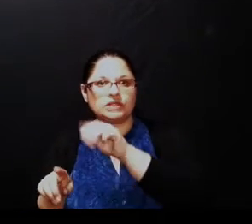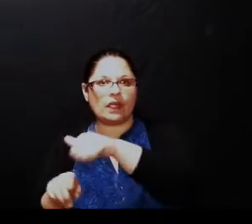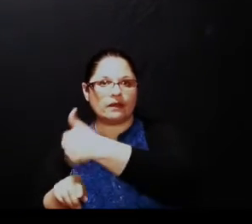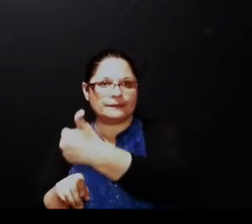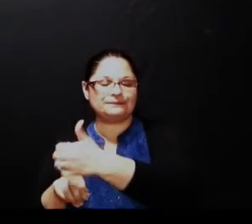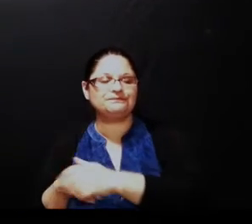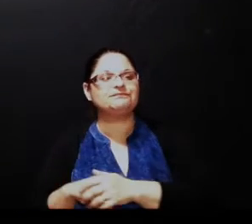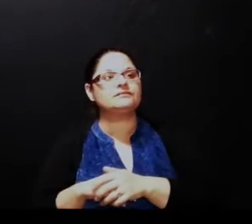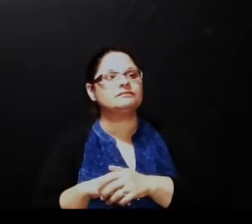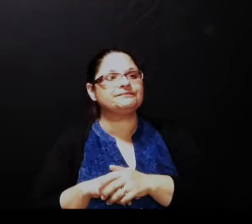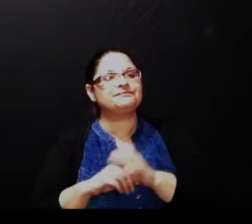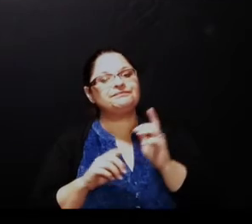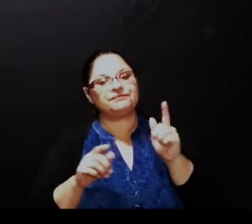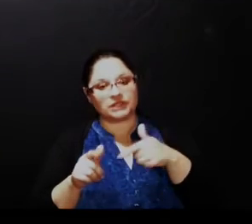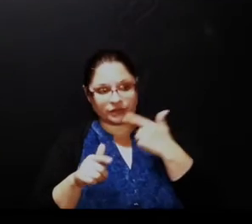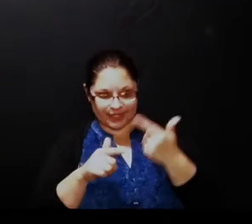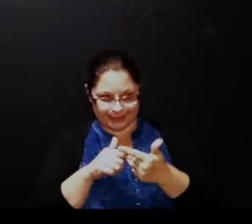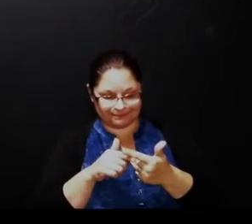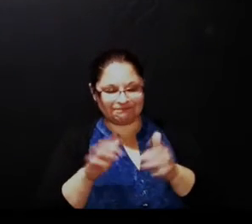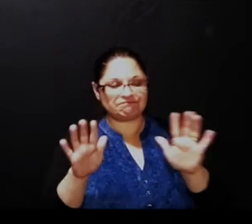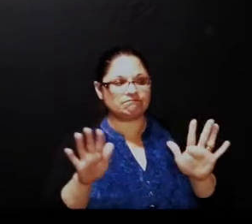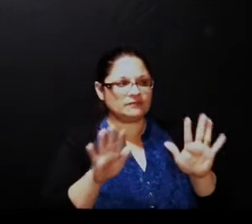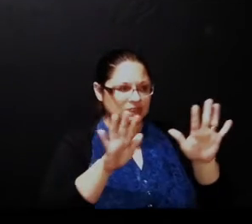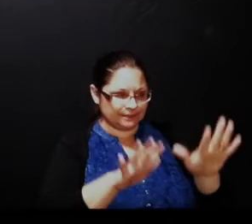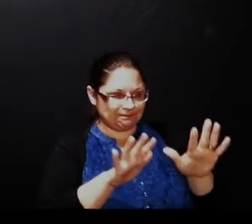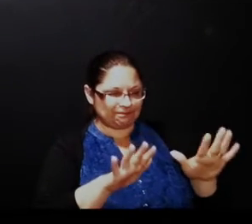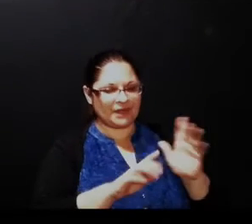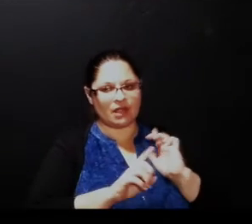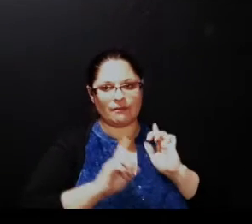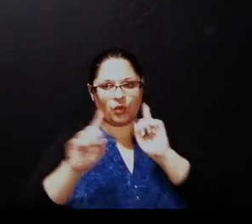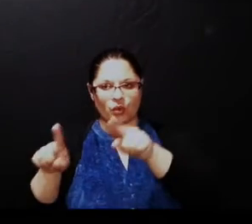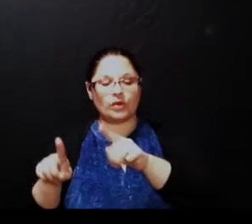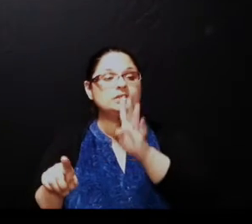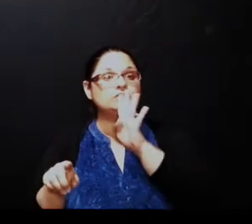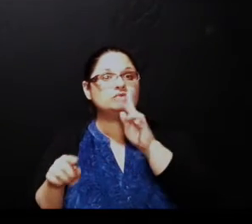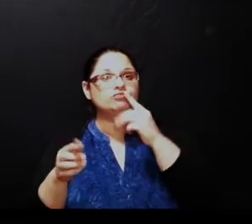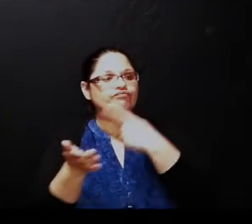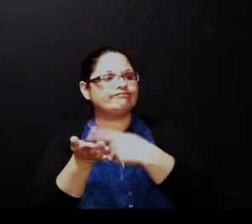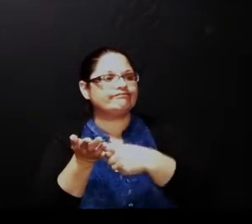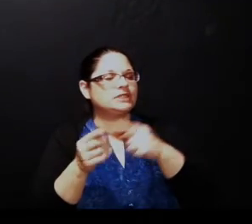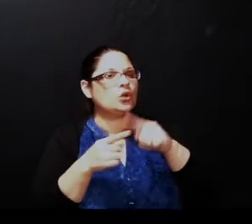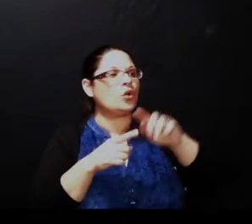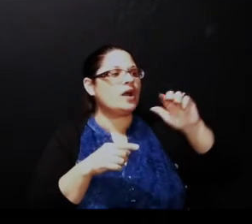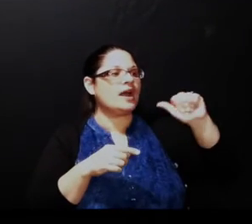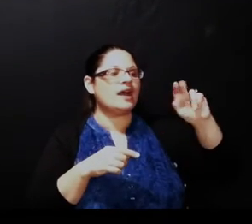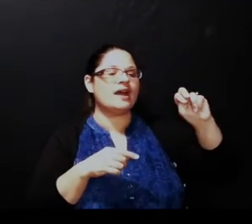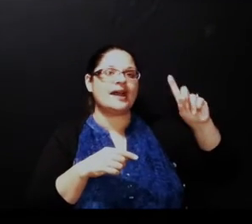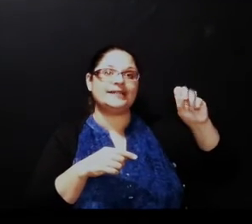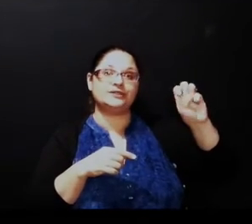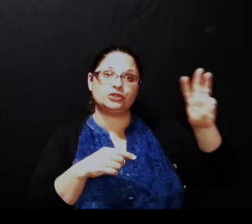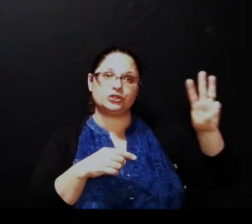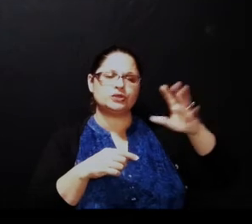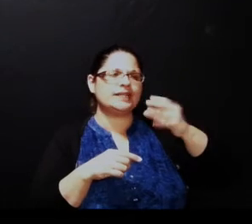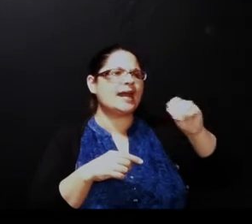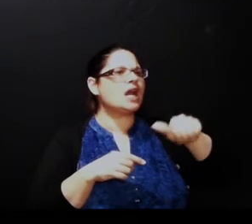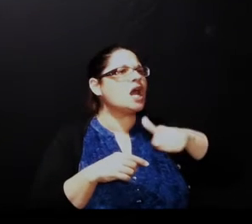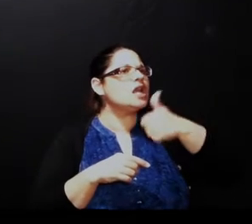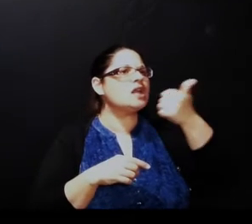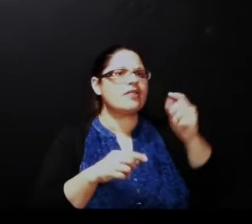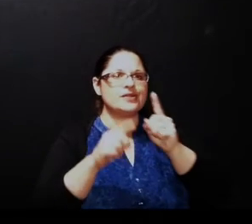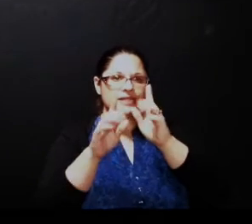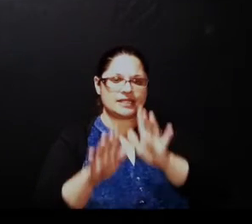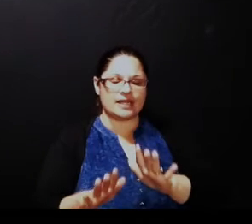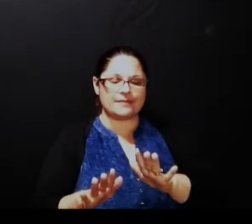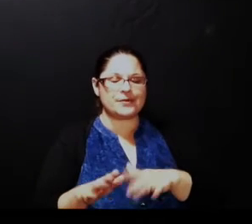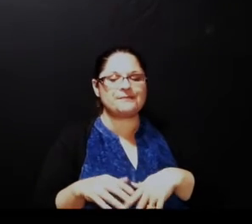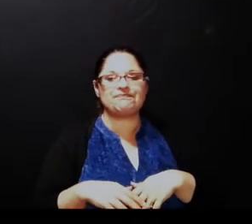command here and see if I can get you a meeting with Jesus. So then he goes on to Andrew, another disciple. And he said, those men over there,